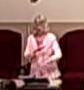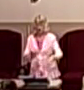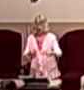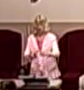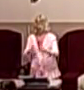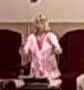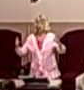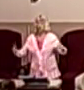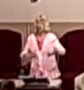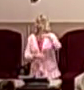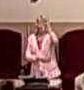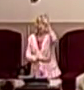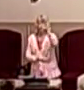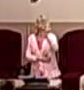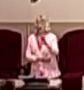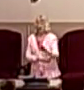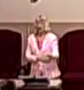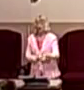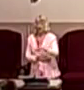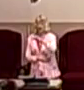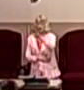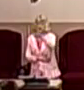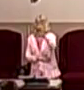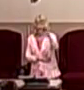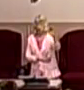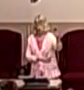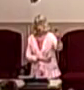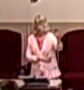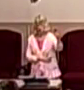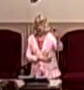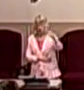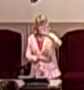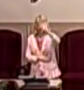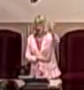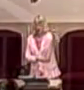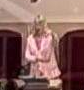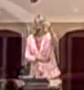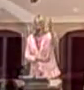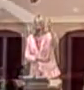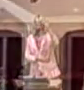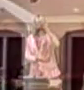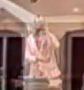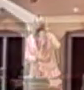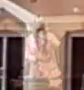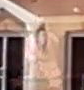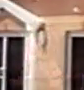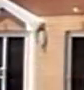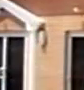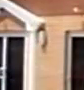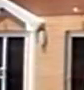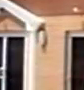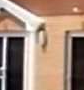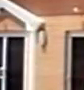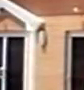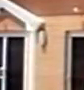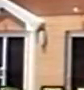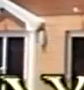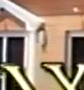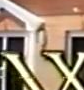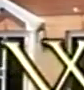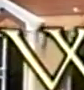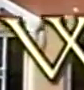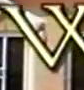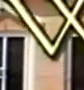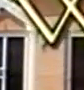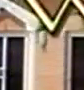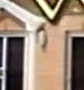G. Dell and the Family of Faith welcomes you to Sunday school at 9:30, morning worship 10:30, Sunday night service at 6, with youth programs and adult